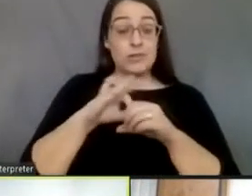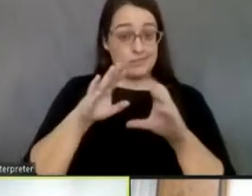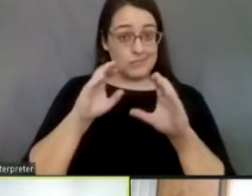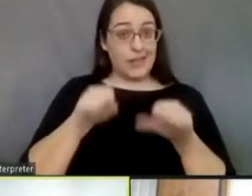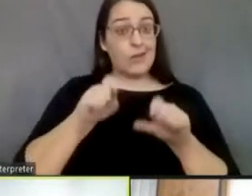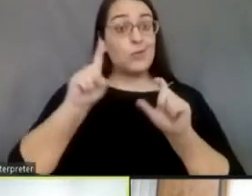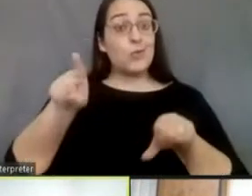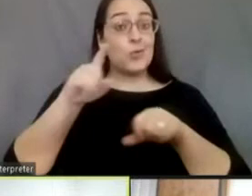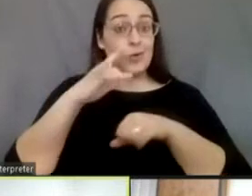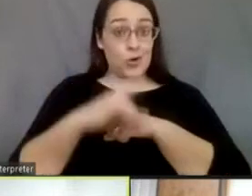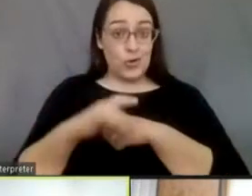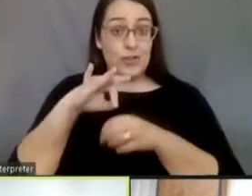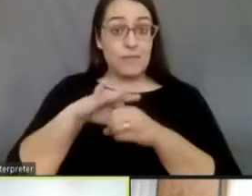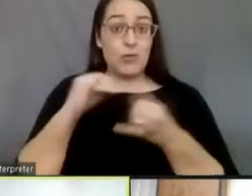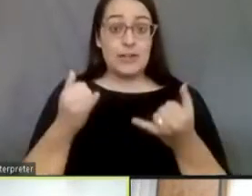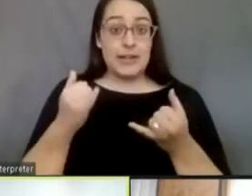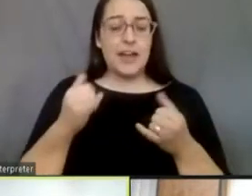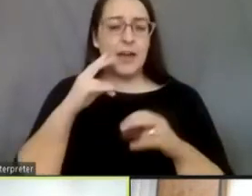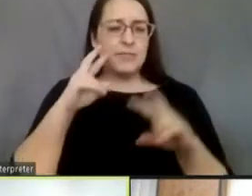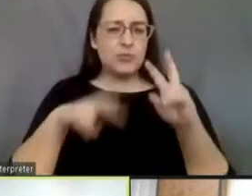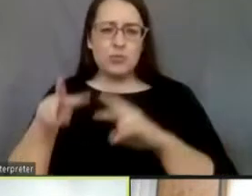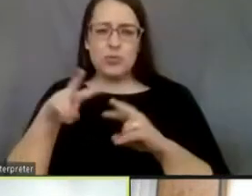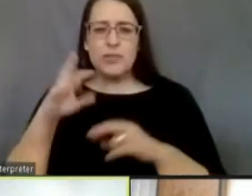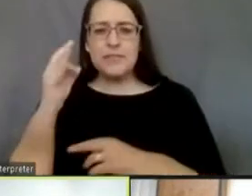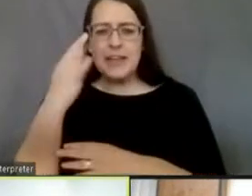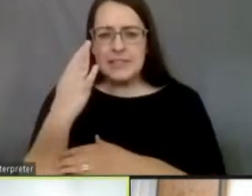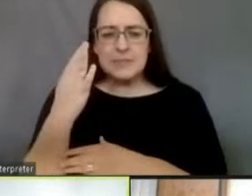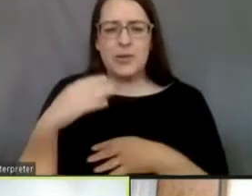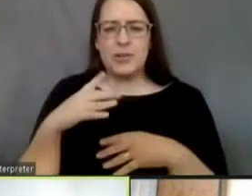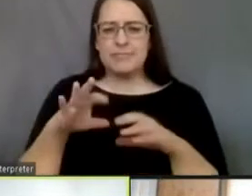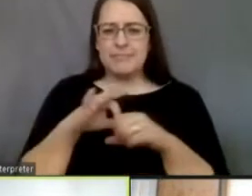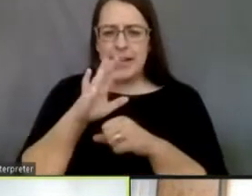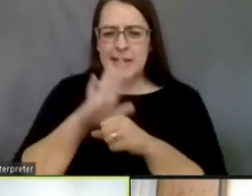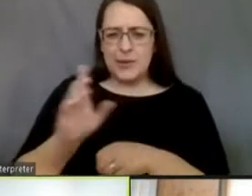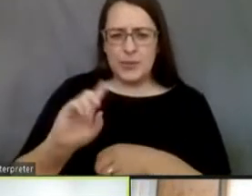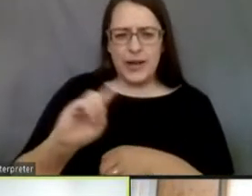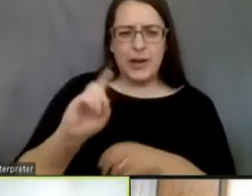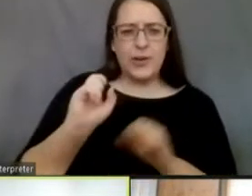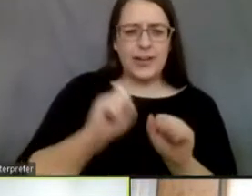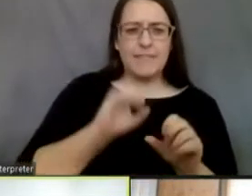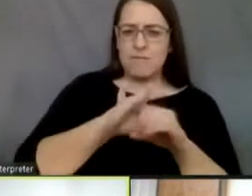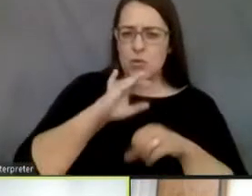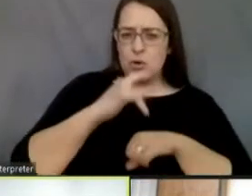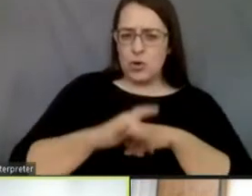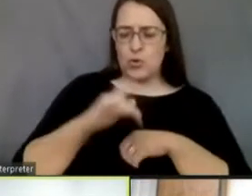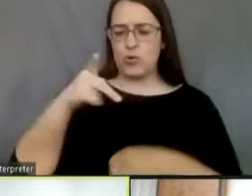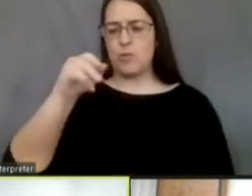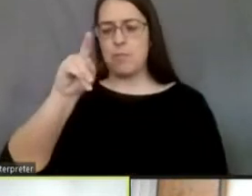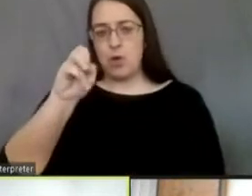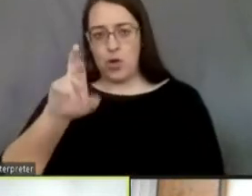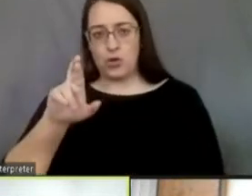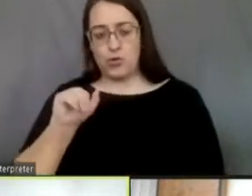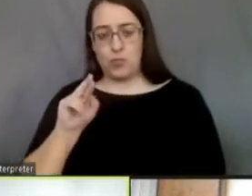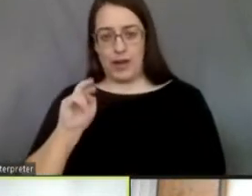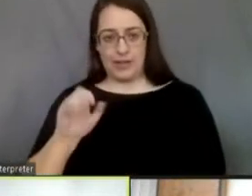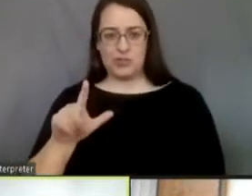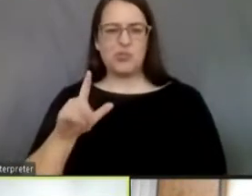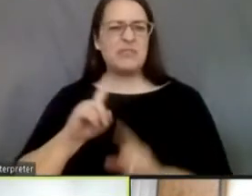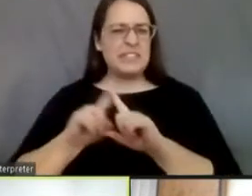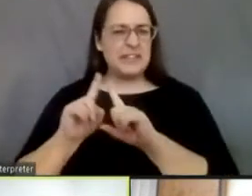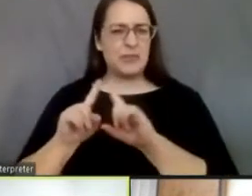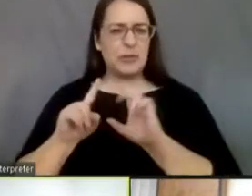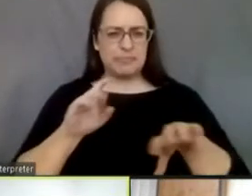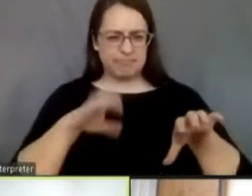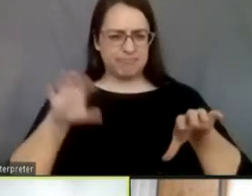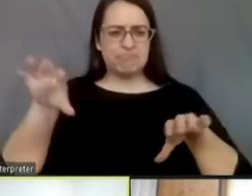So hop on Facebook and find out where those polls are. in Potter and Randall County. There are multiple